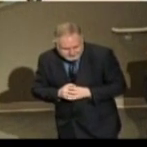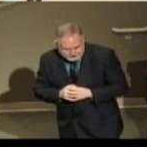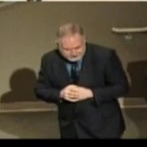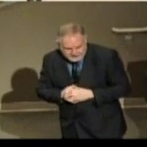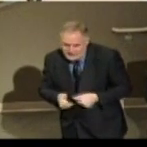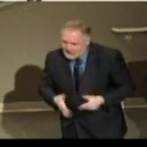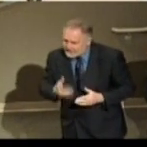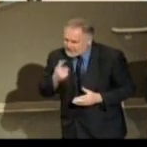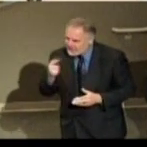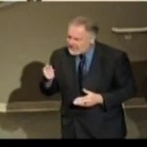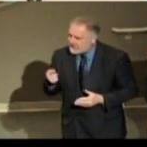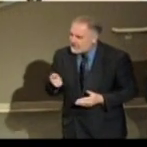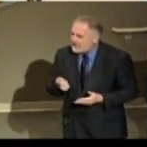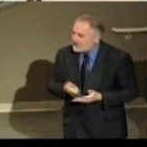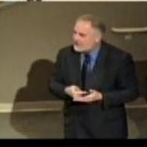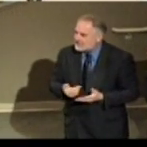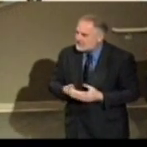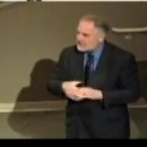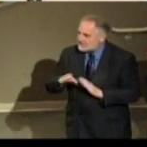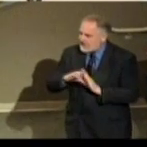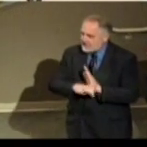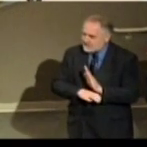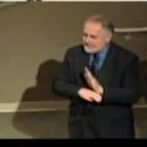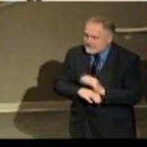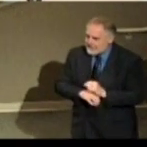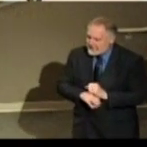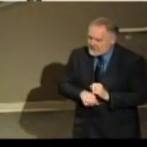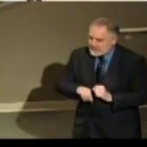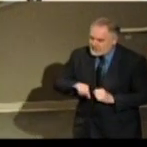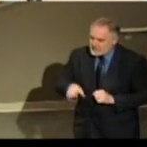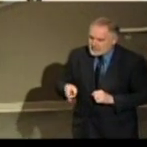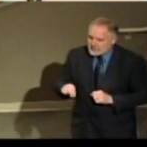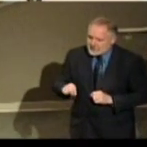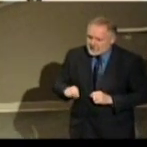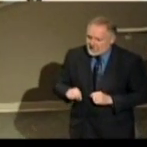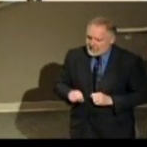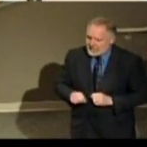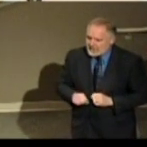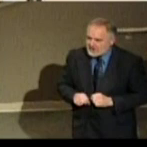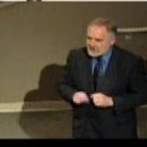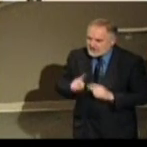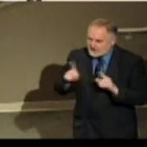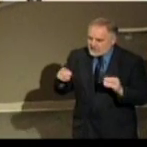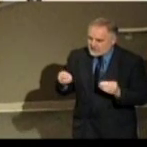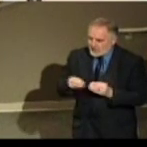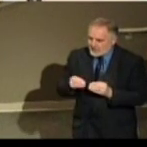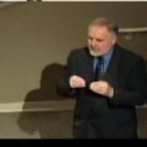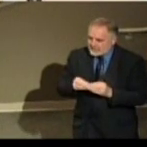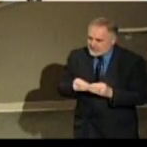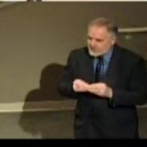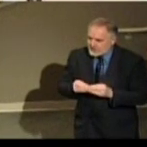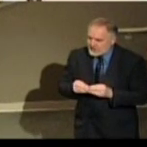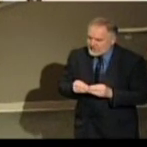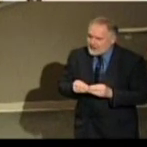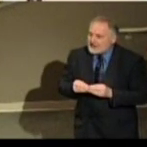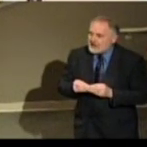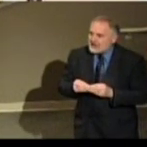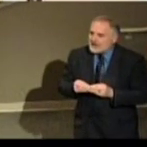And let me tell you what's in this passage. John elaborates on this further. And